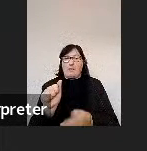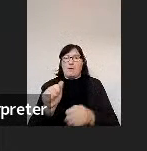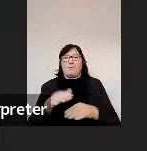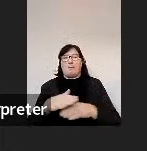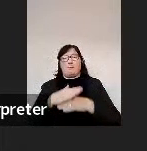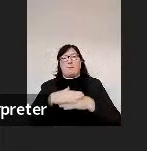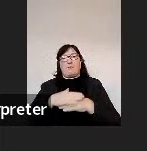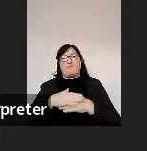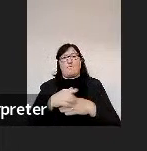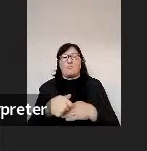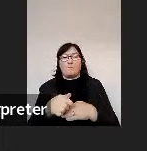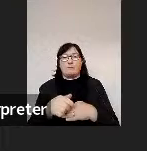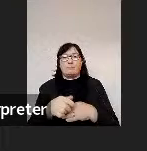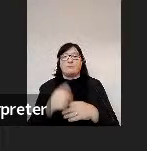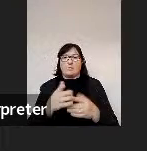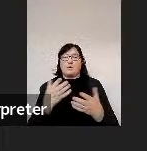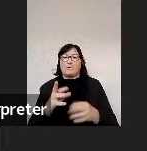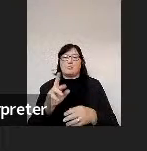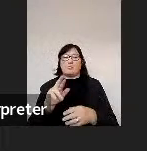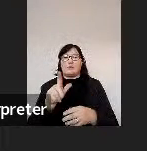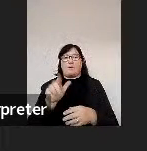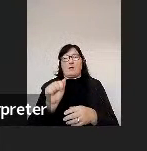the RLA